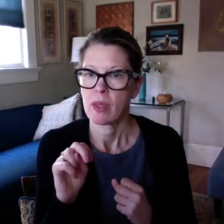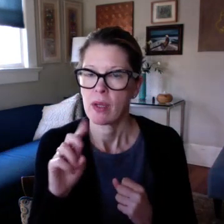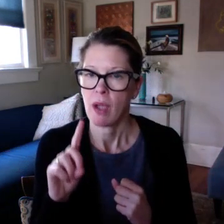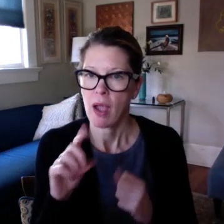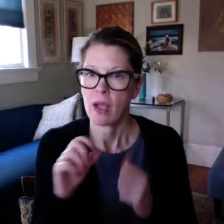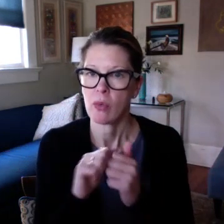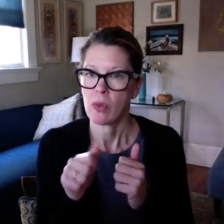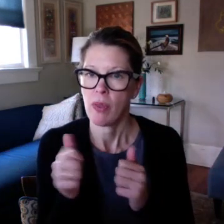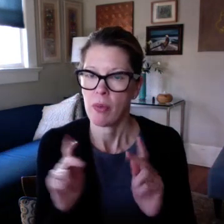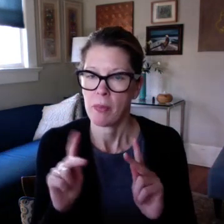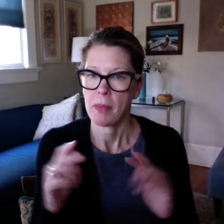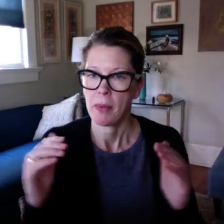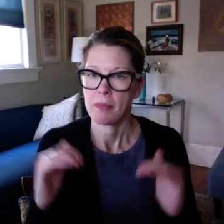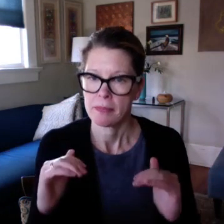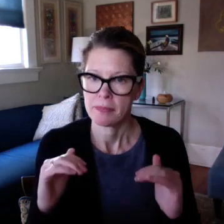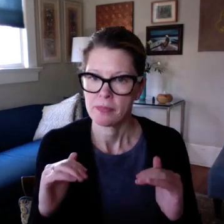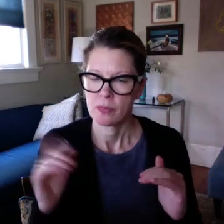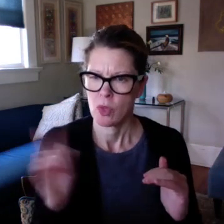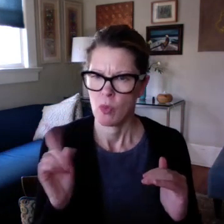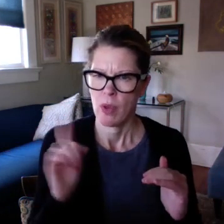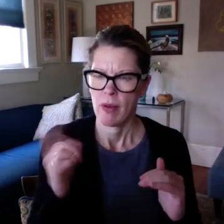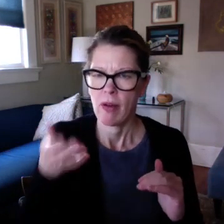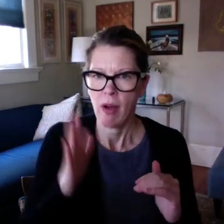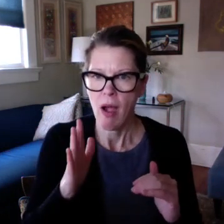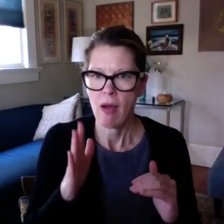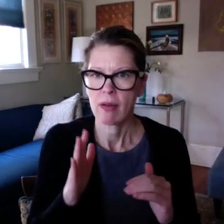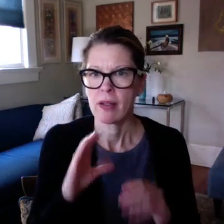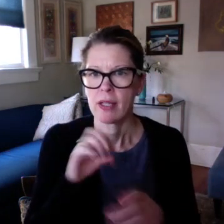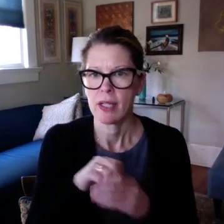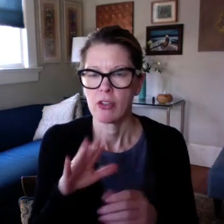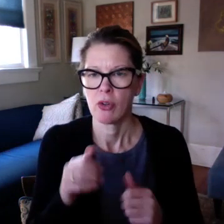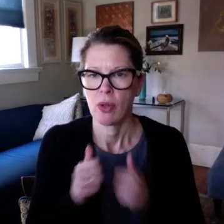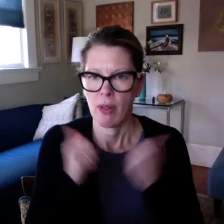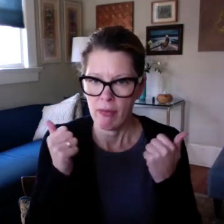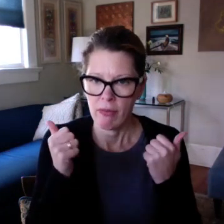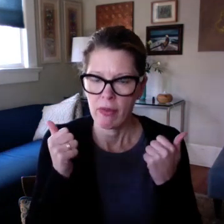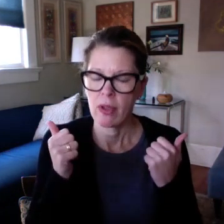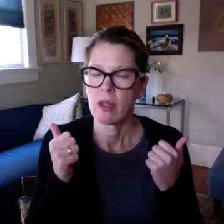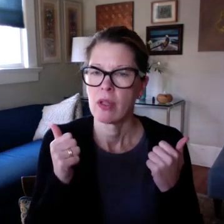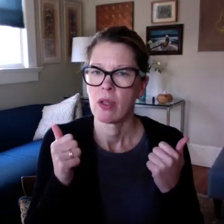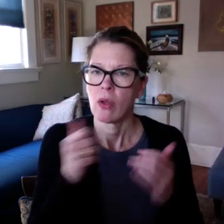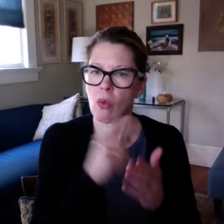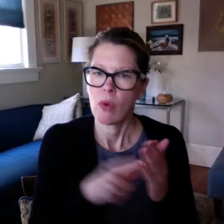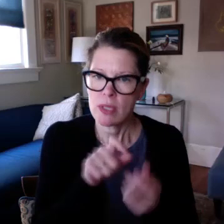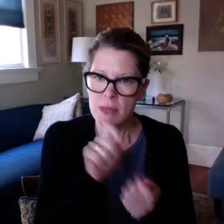Where were you most aware of God's presence? And what particular blessings did you receive?